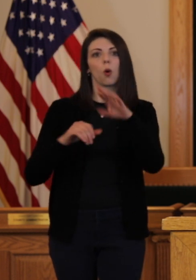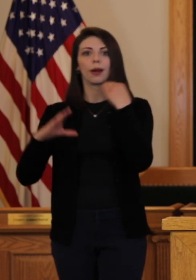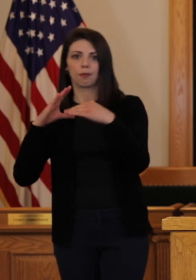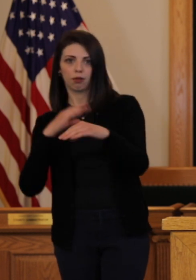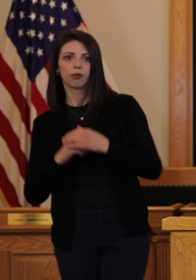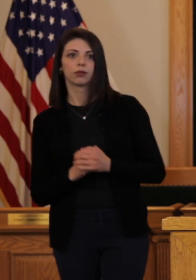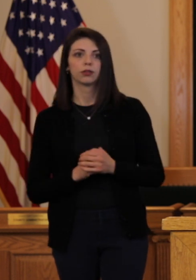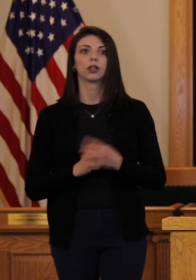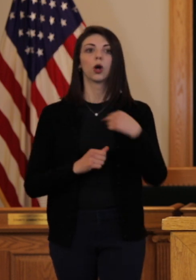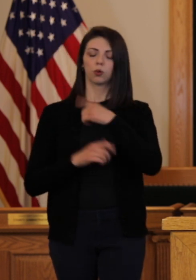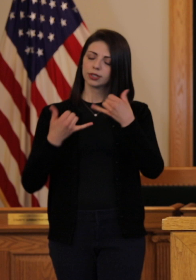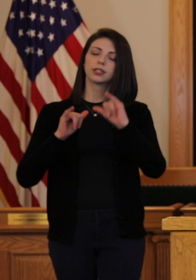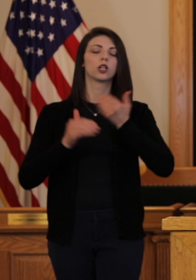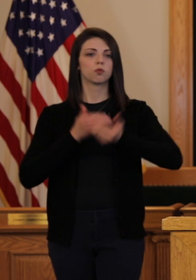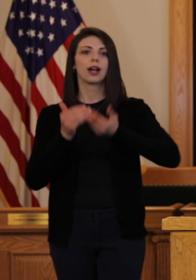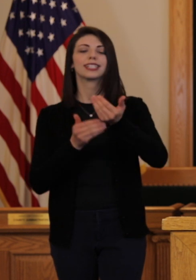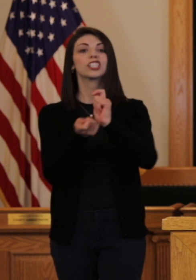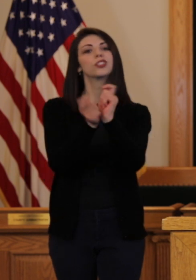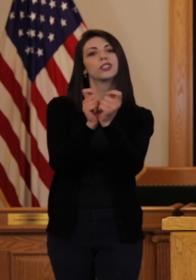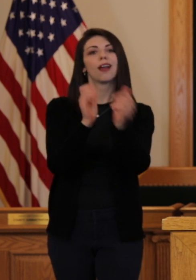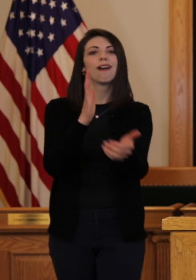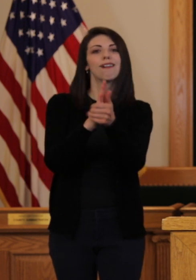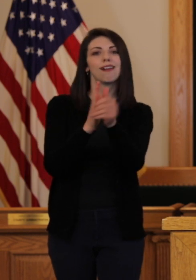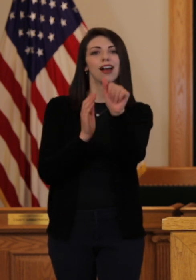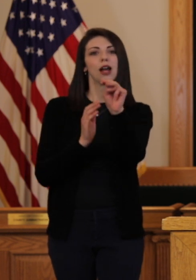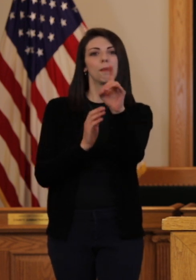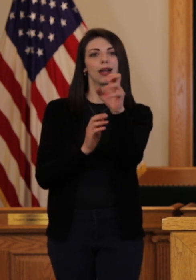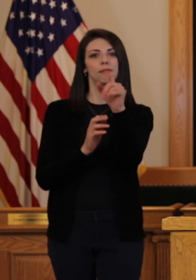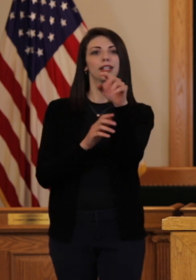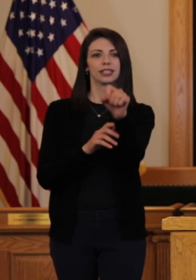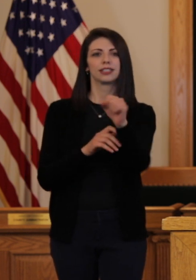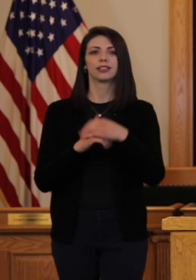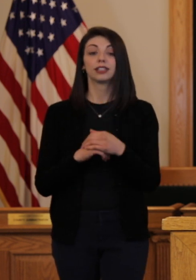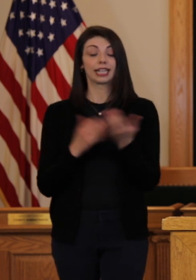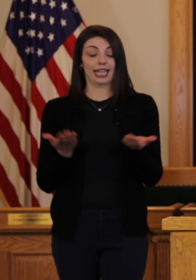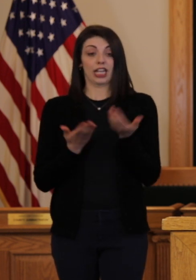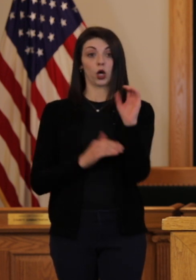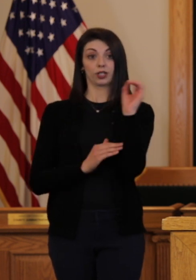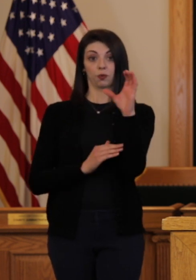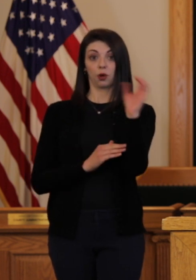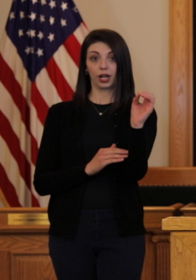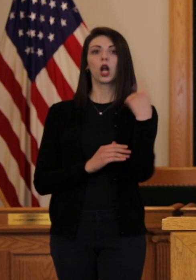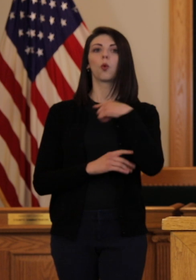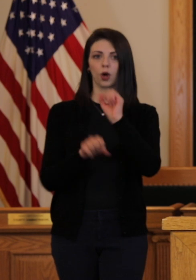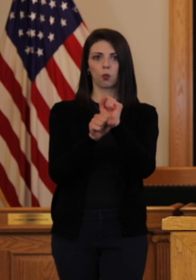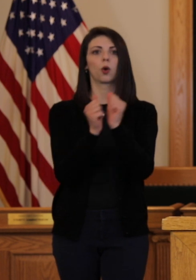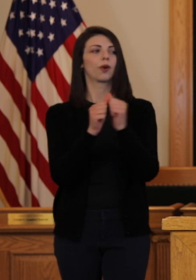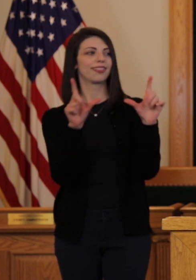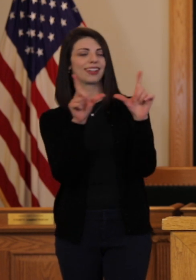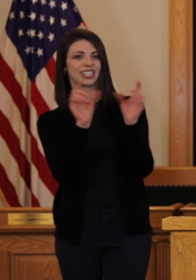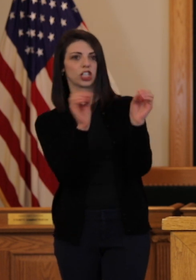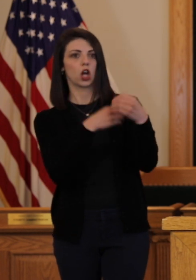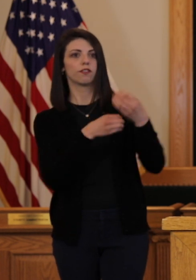to permits. I know amendments has been a topic of discussion in other counties, but here in Oswego County, we are working with our licensing